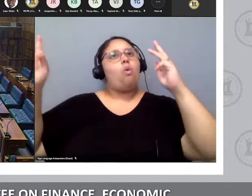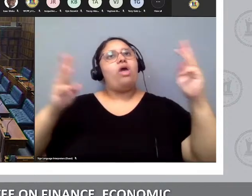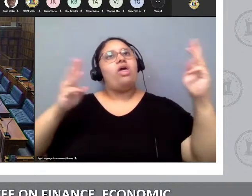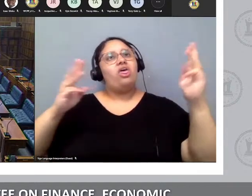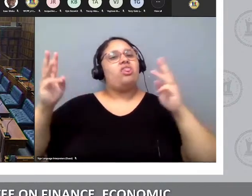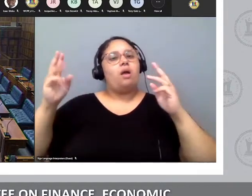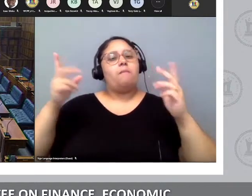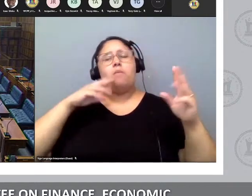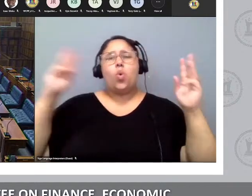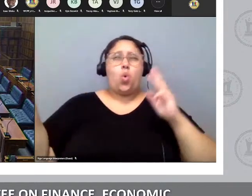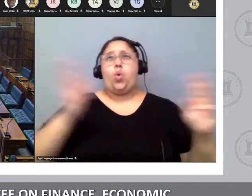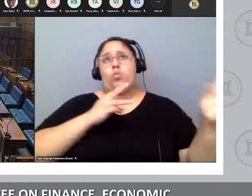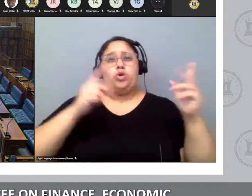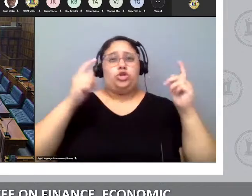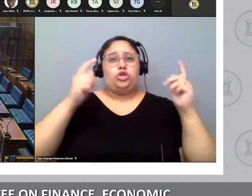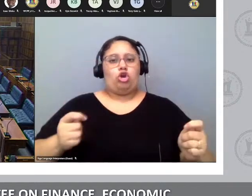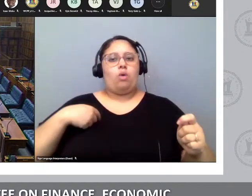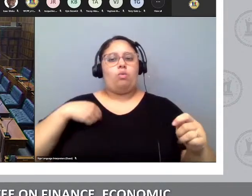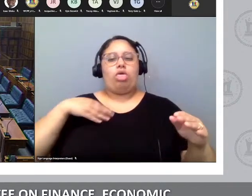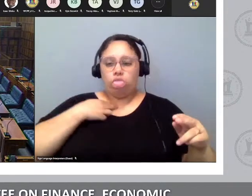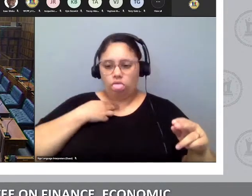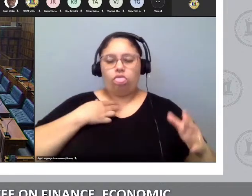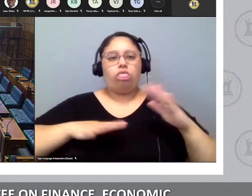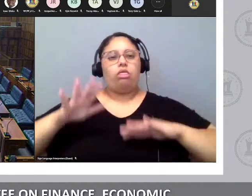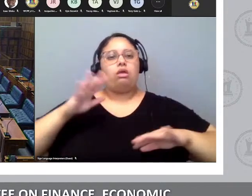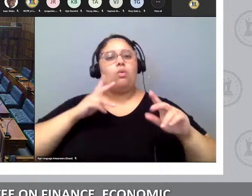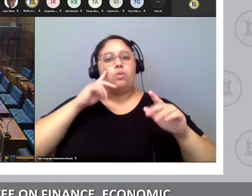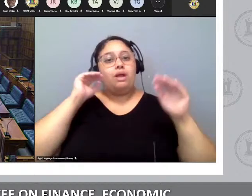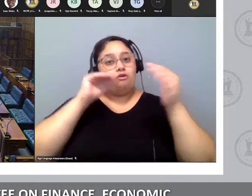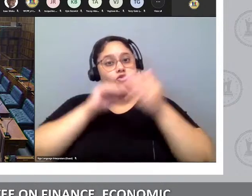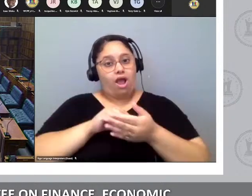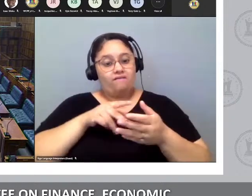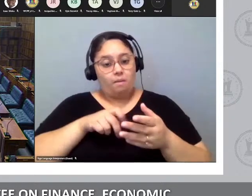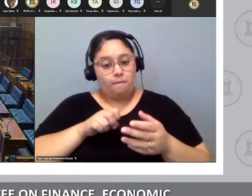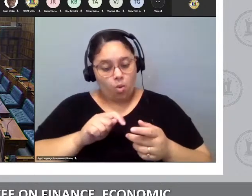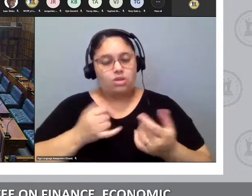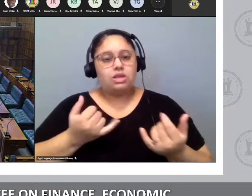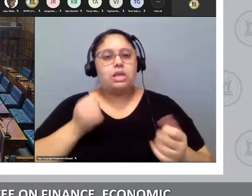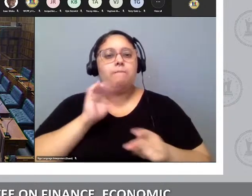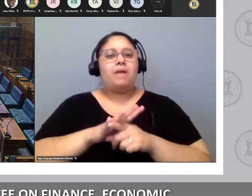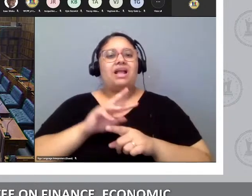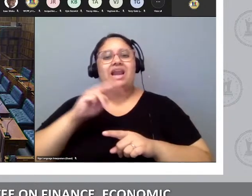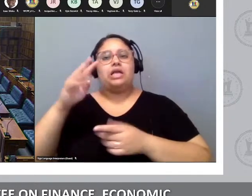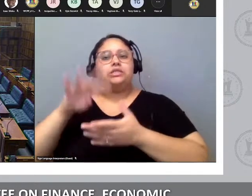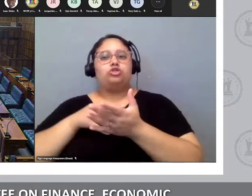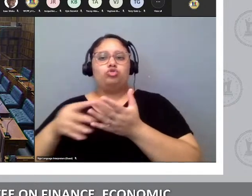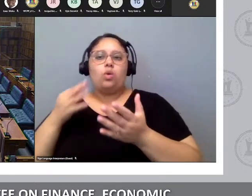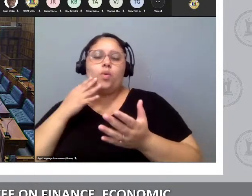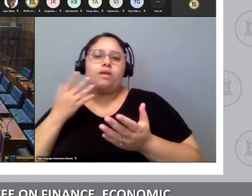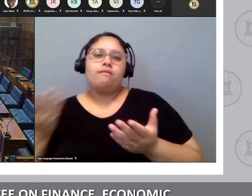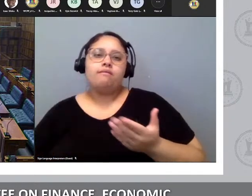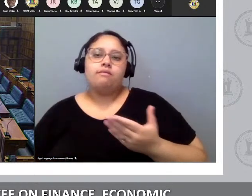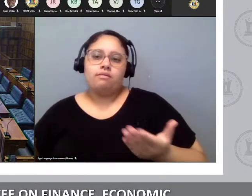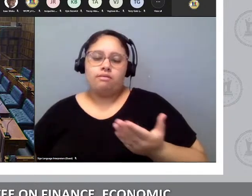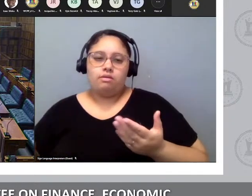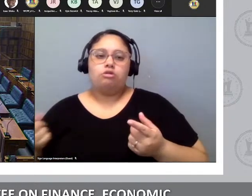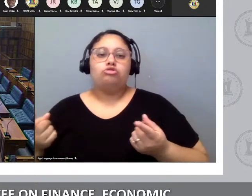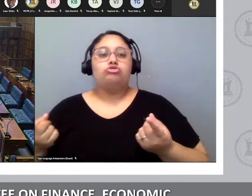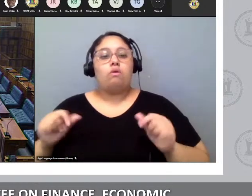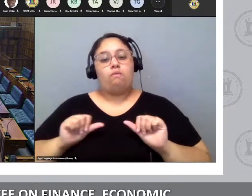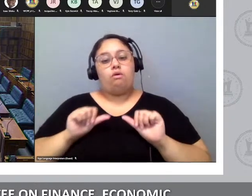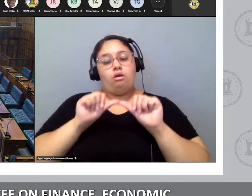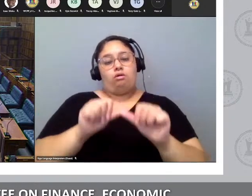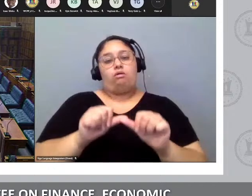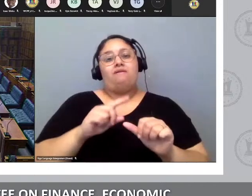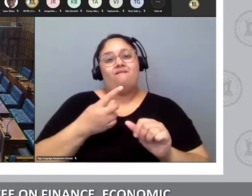next two days by the time we arrive to the port how does that impact my next schedule at the next port and onward